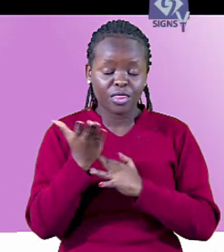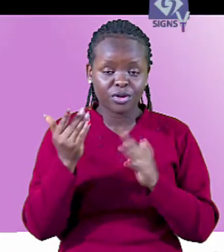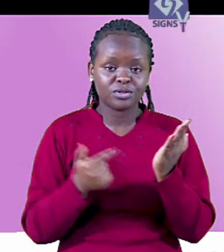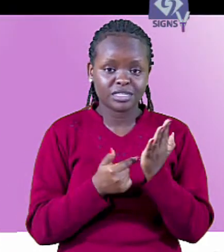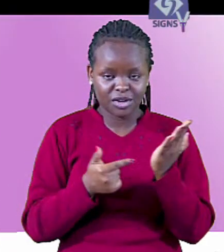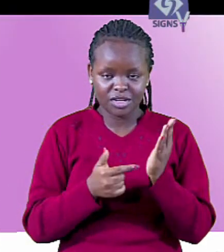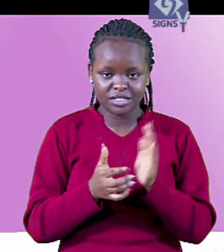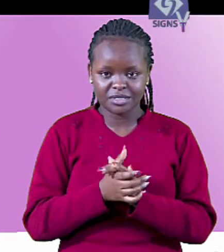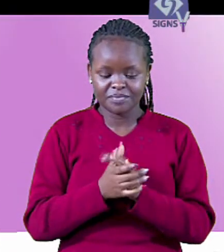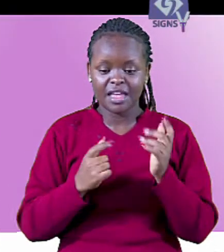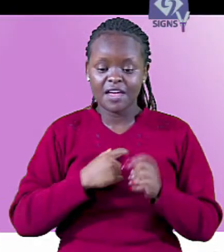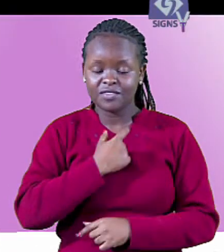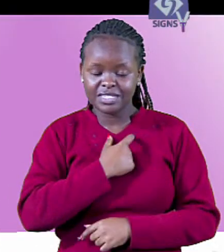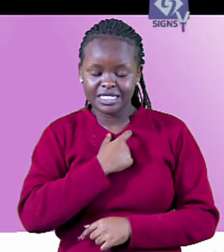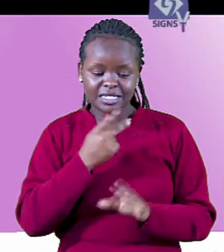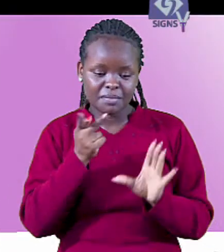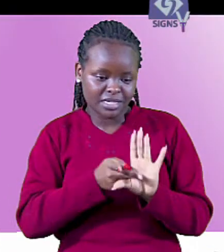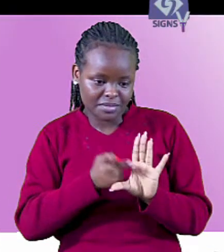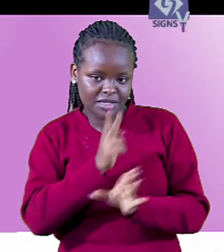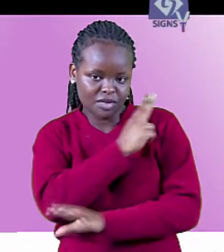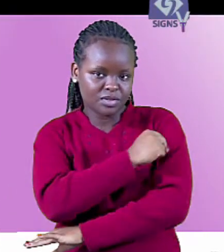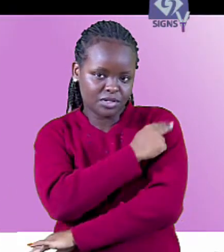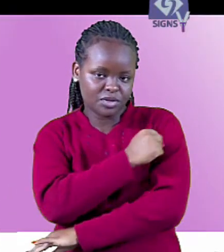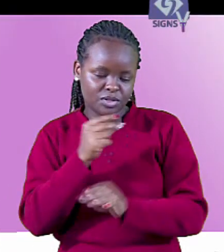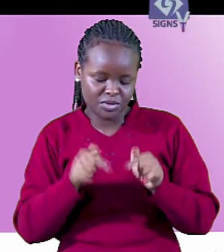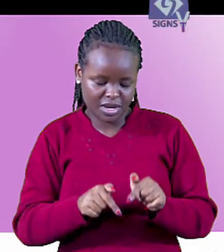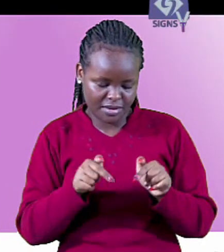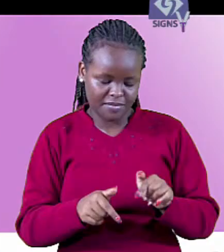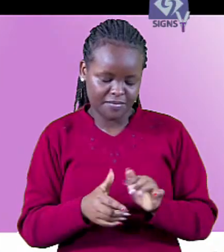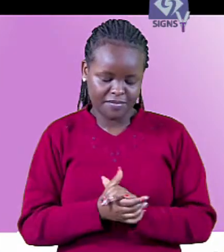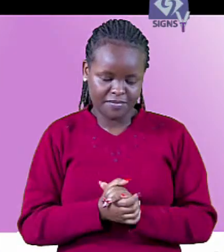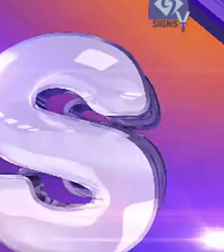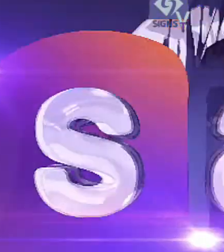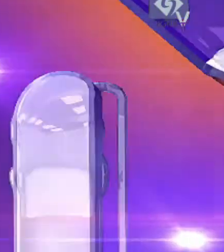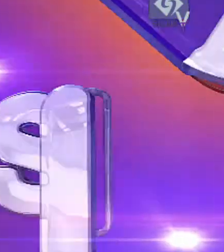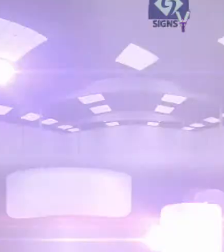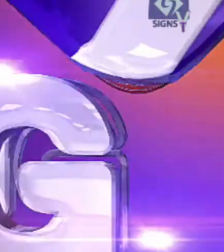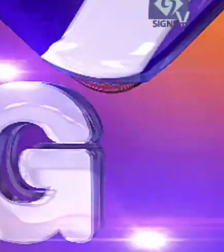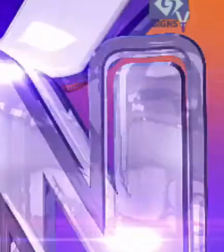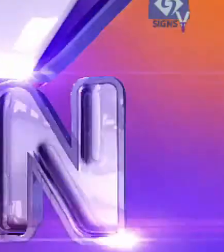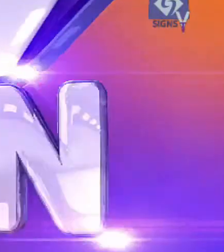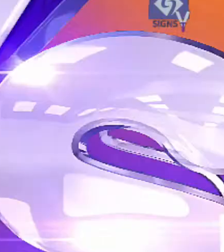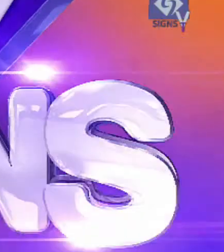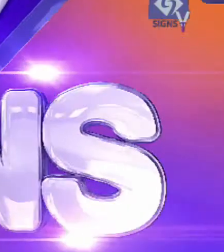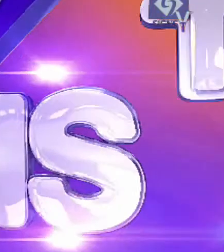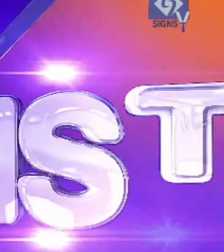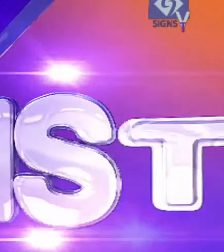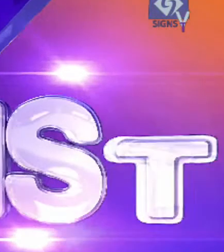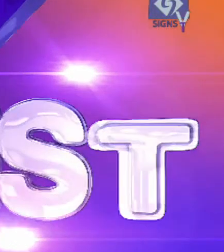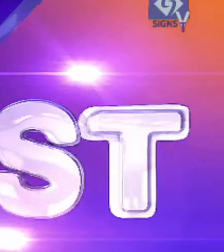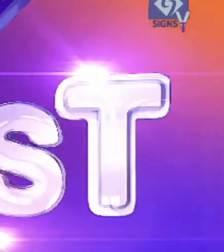through technology. Visit your nearest participating hospitals today.